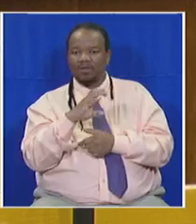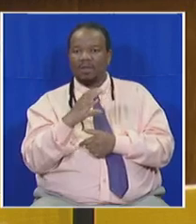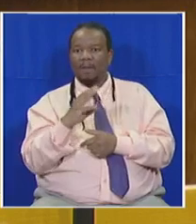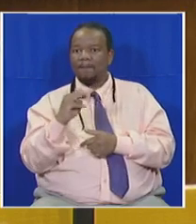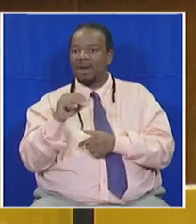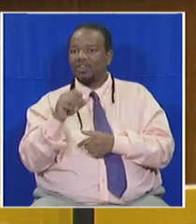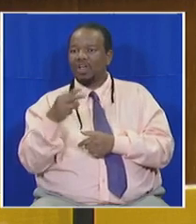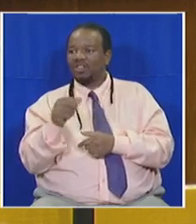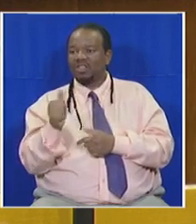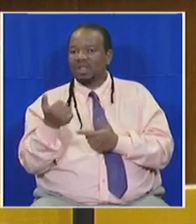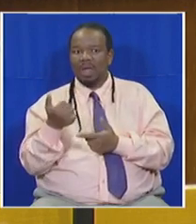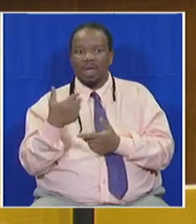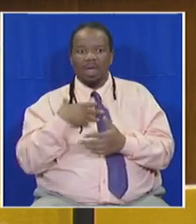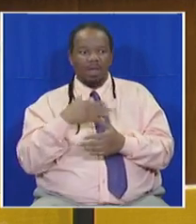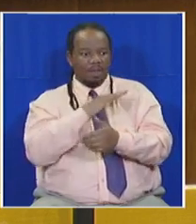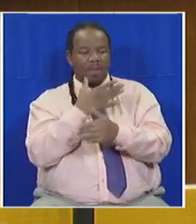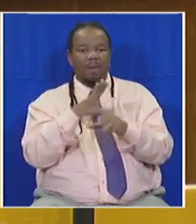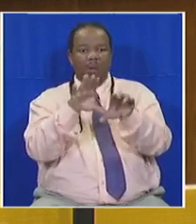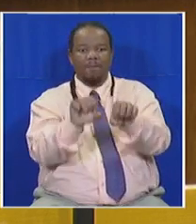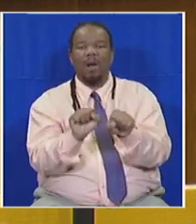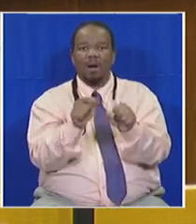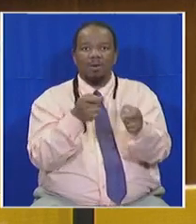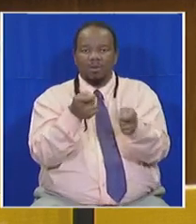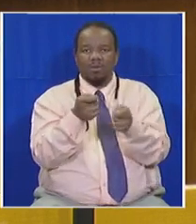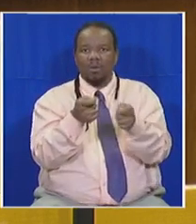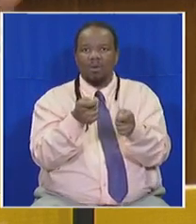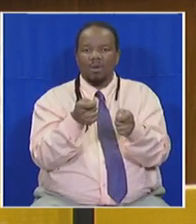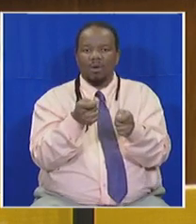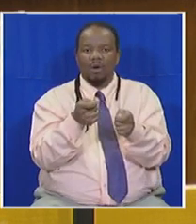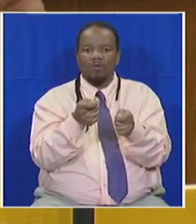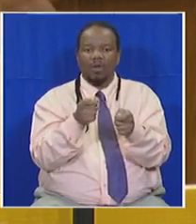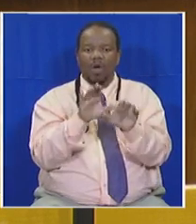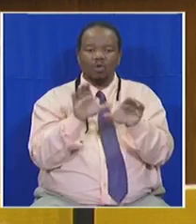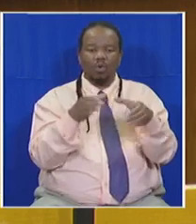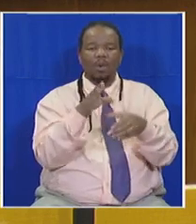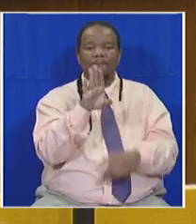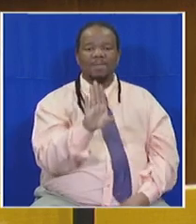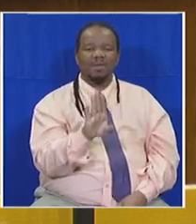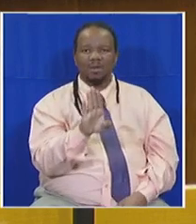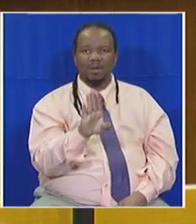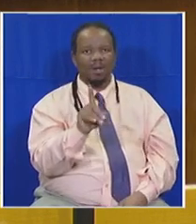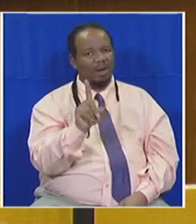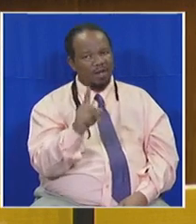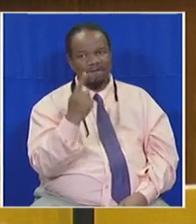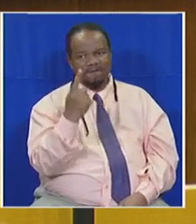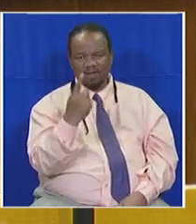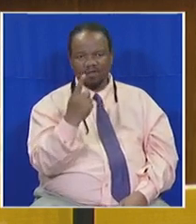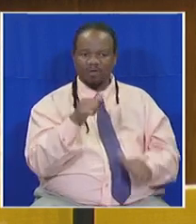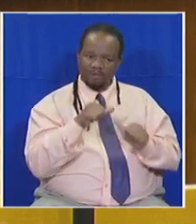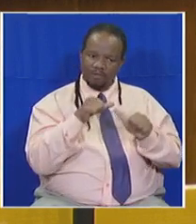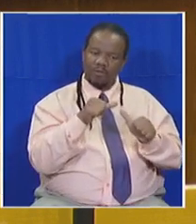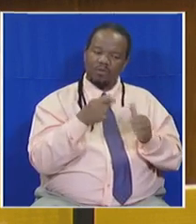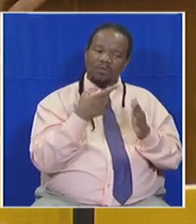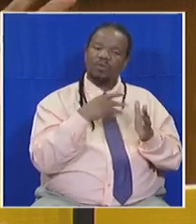take powers from a category B municipality without following the provision of the law.